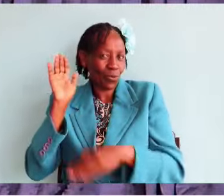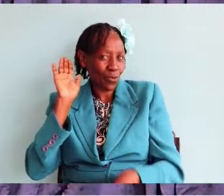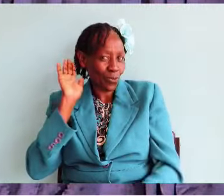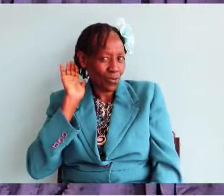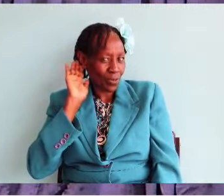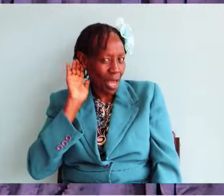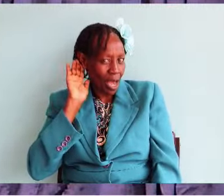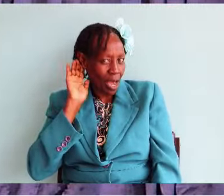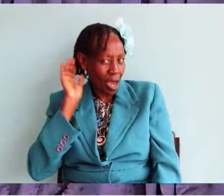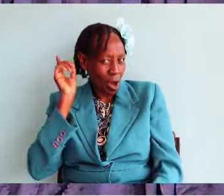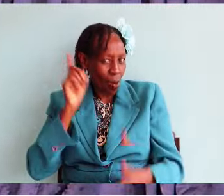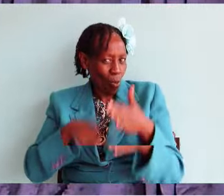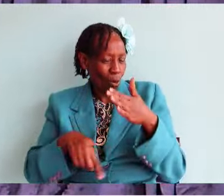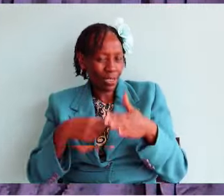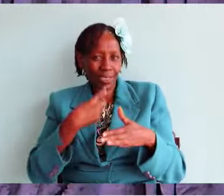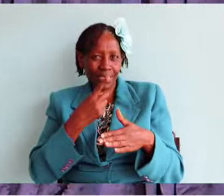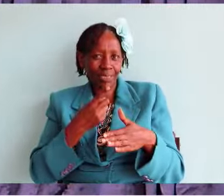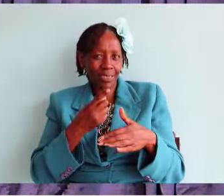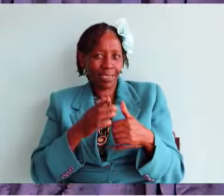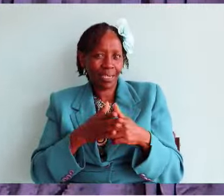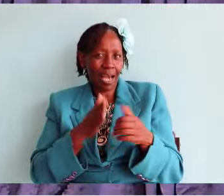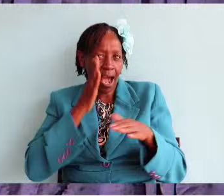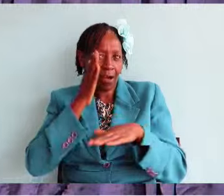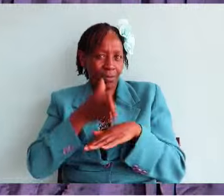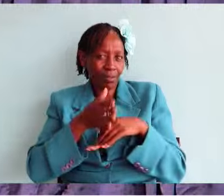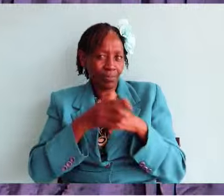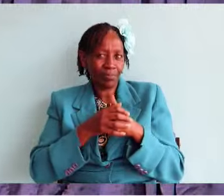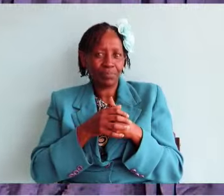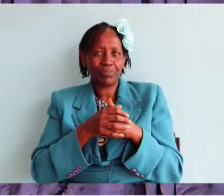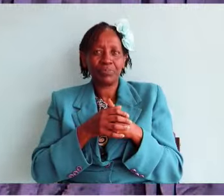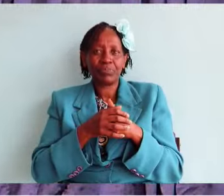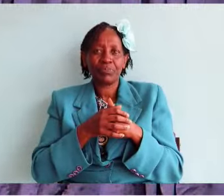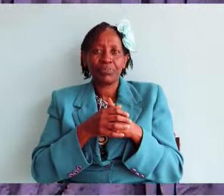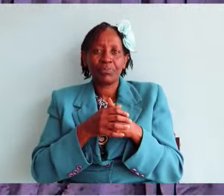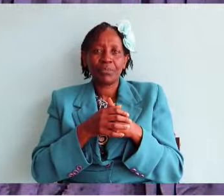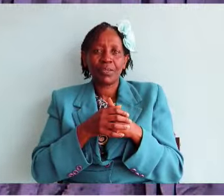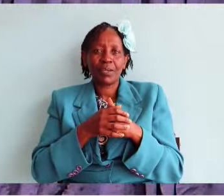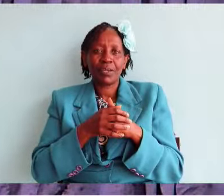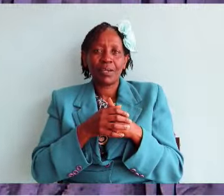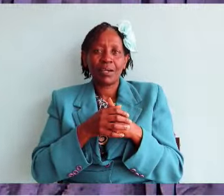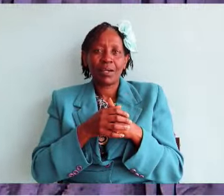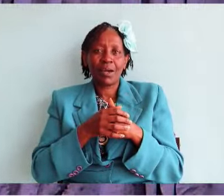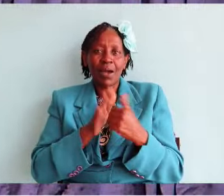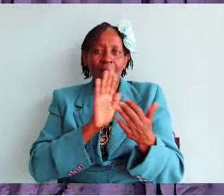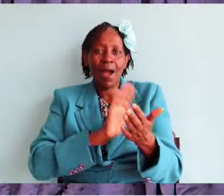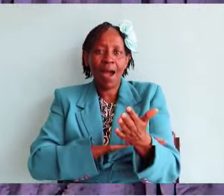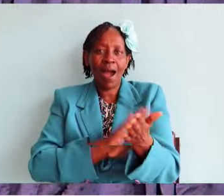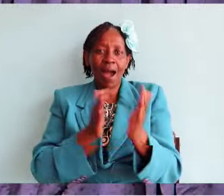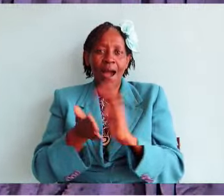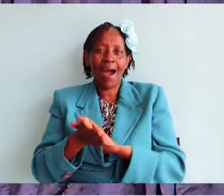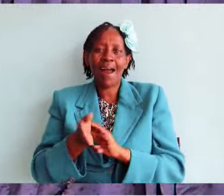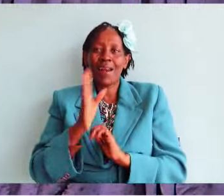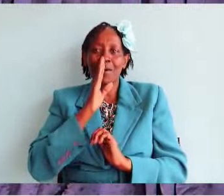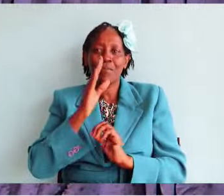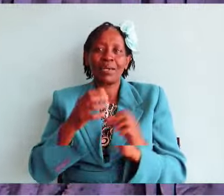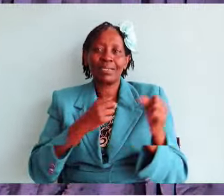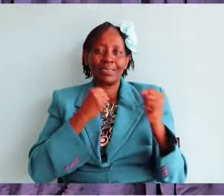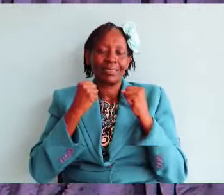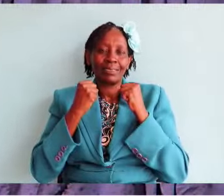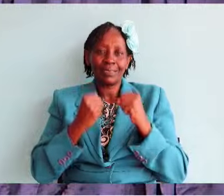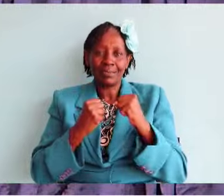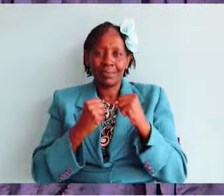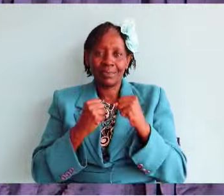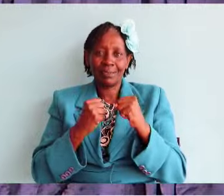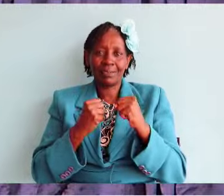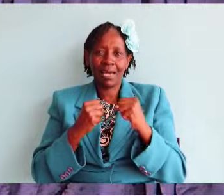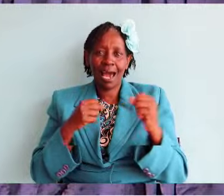are saying. And afterward, your hand shall be strengthened to go down against